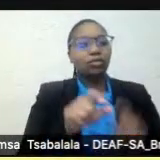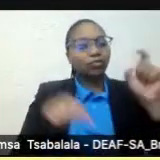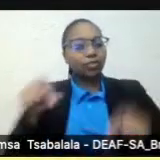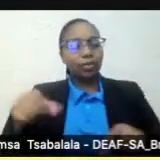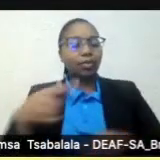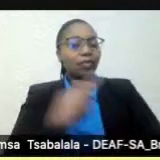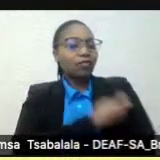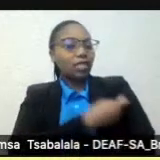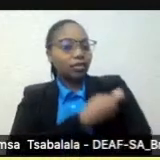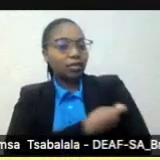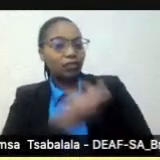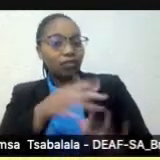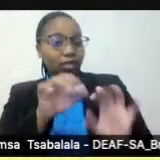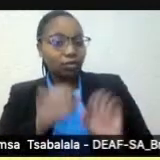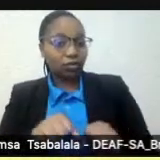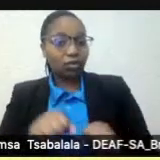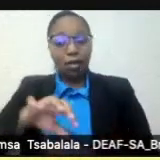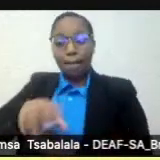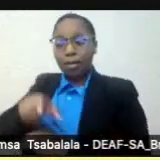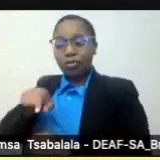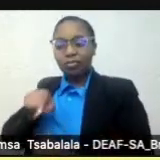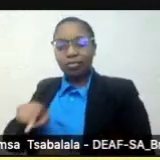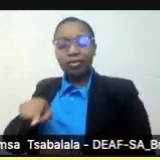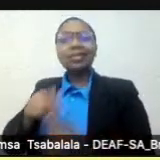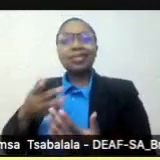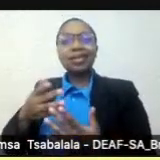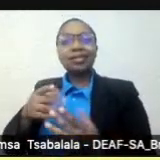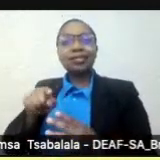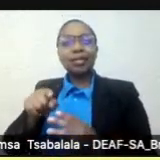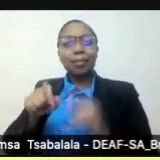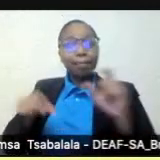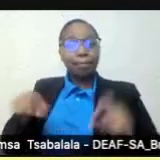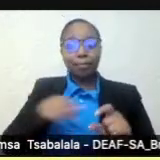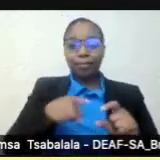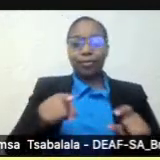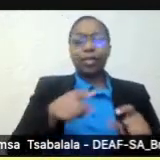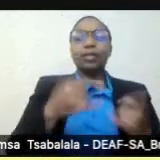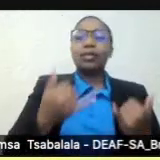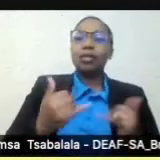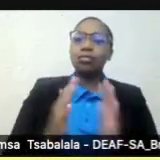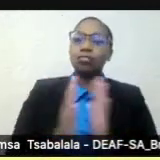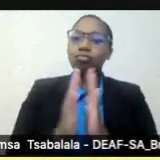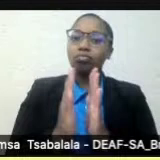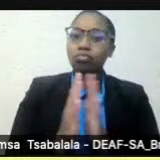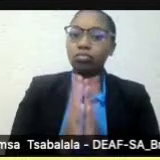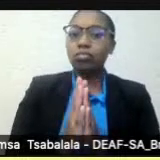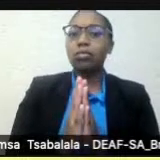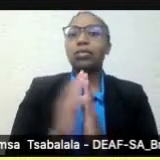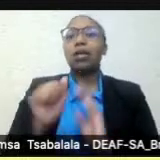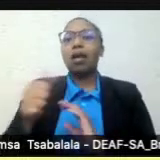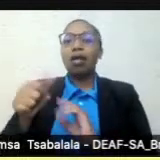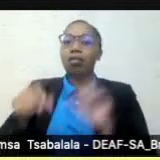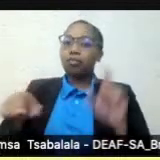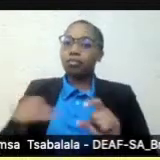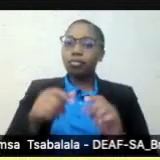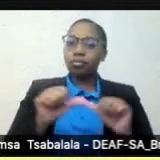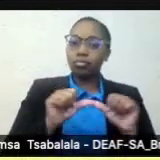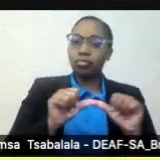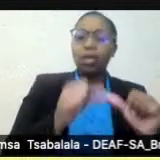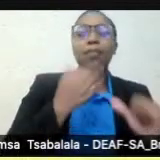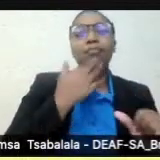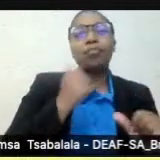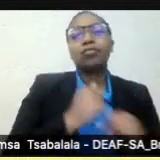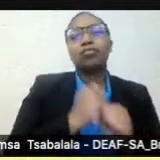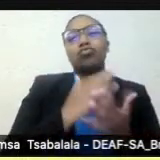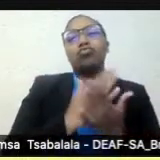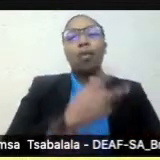this province as a proportion of the population. So we urge the remaining population to please vaccinate